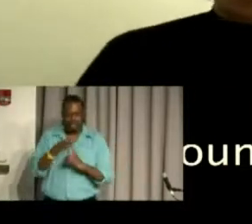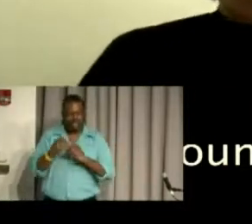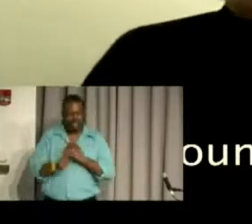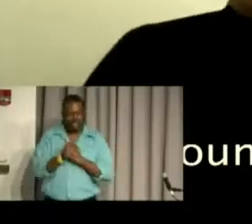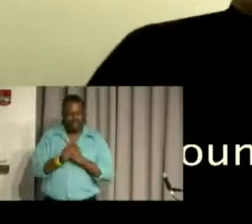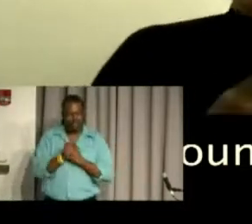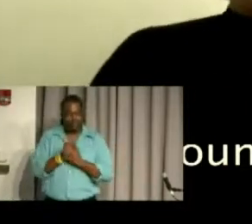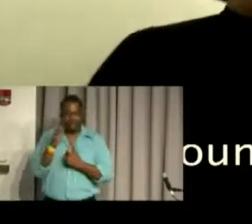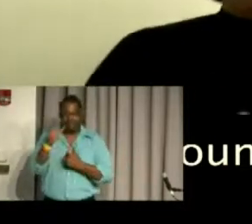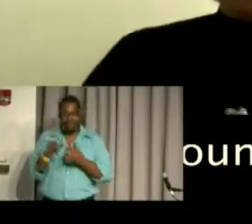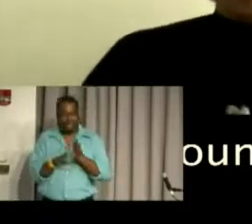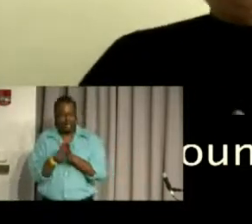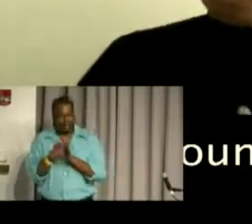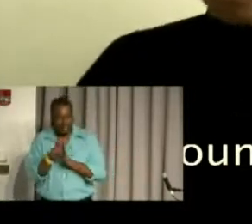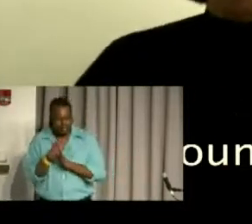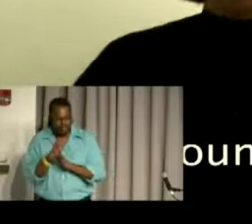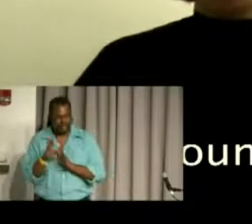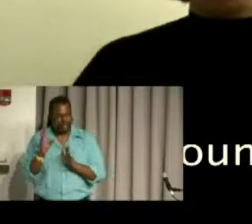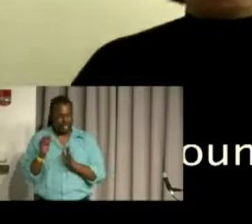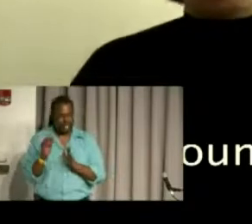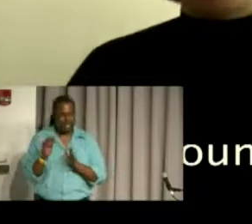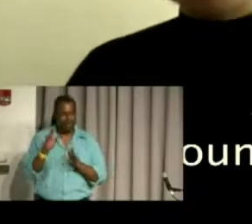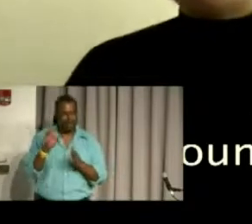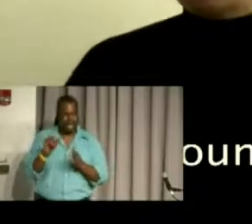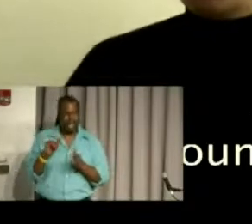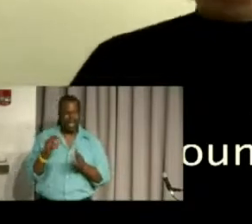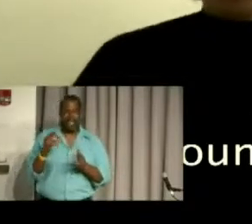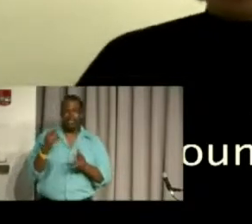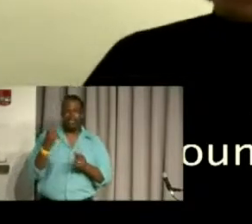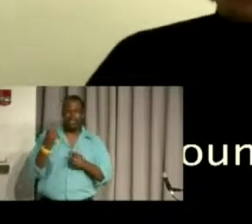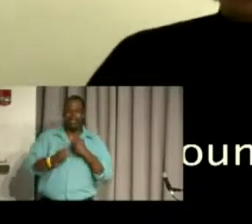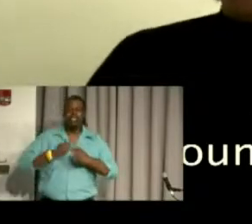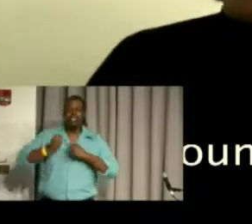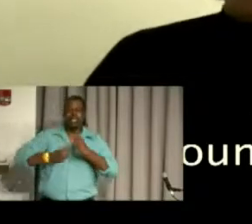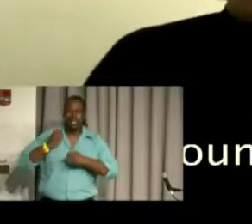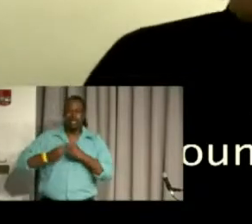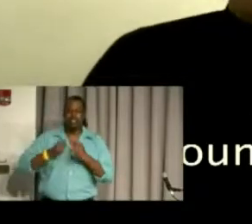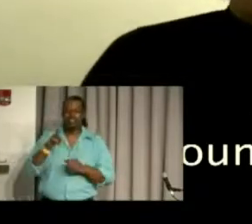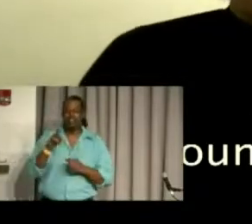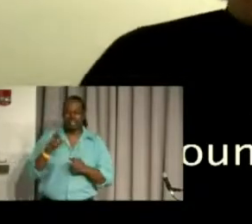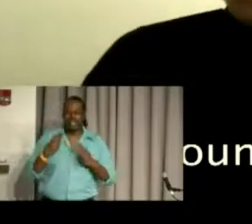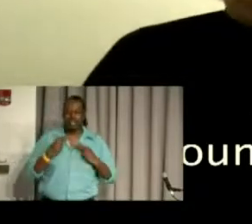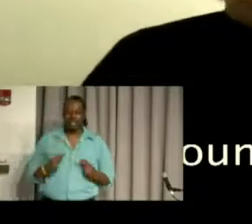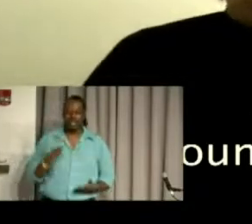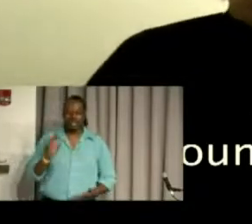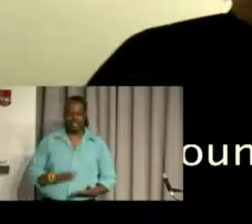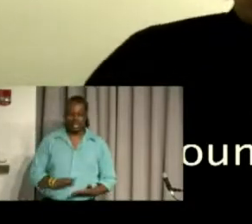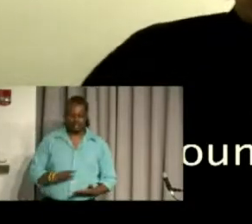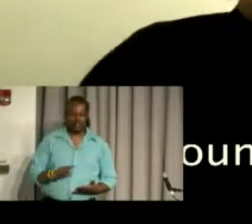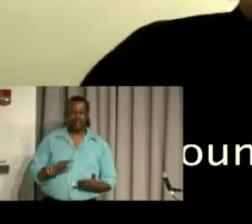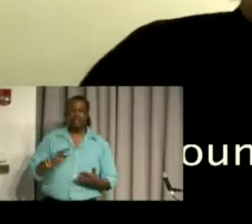industrial development, as well as by these many centuries of dehumanization, devaluation,